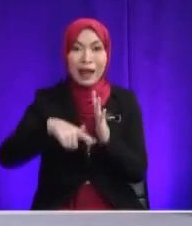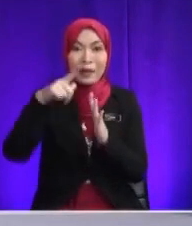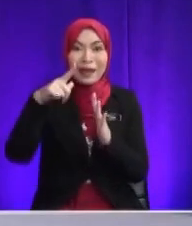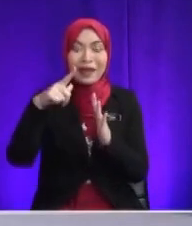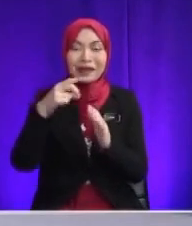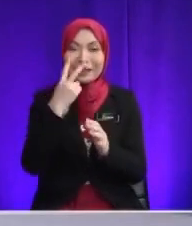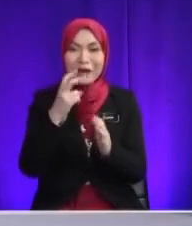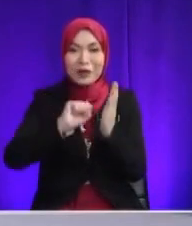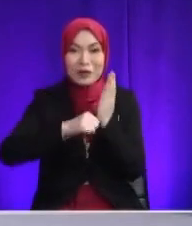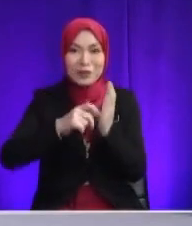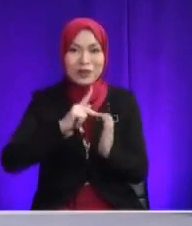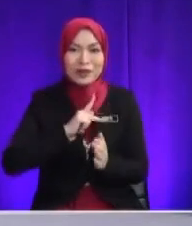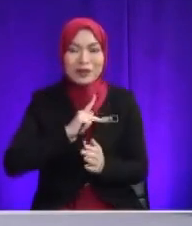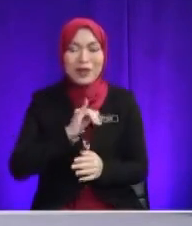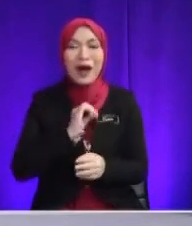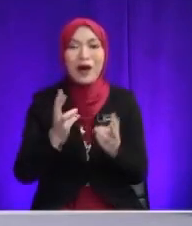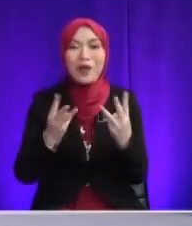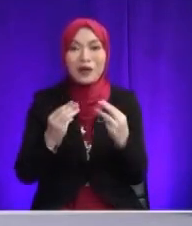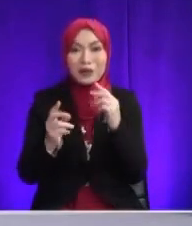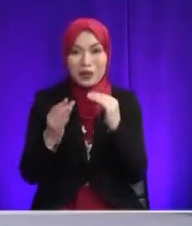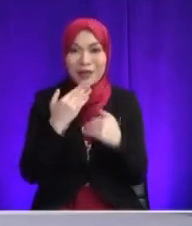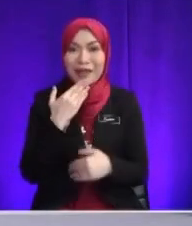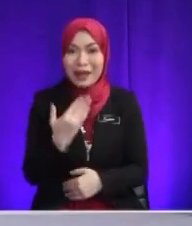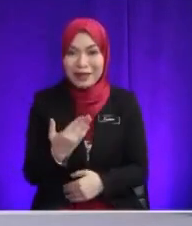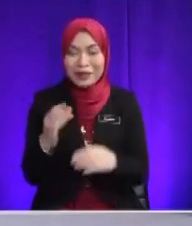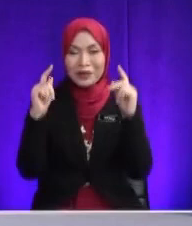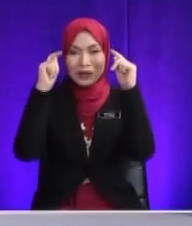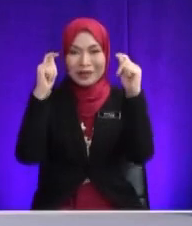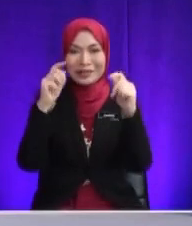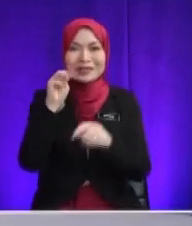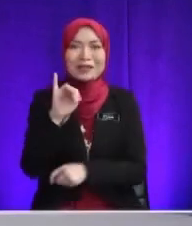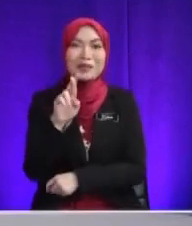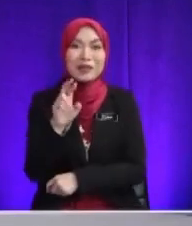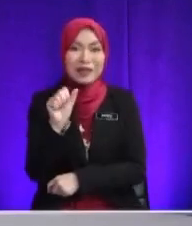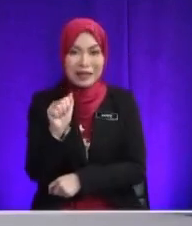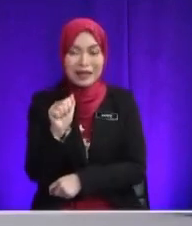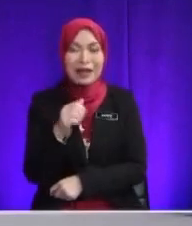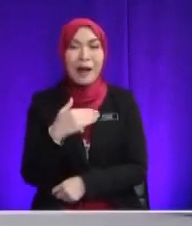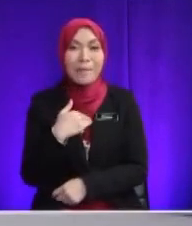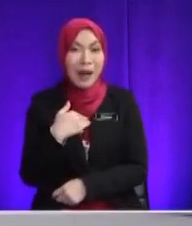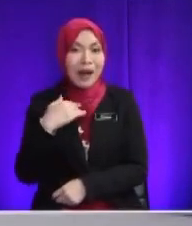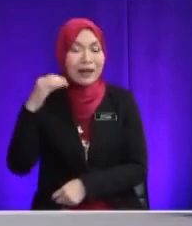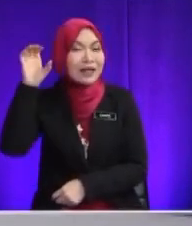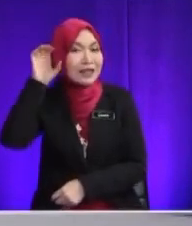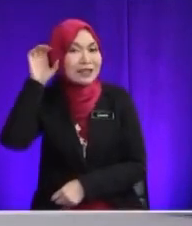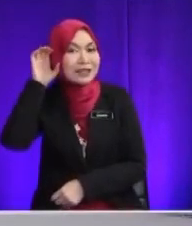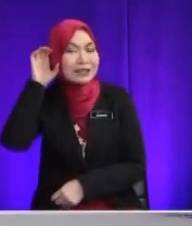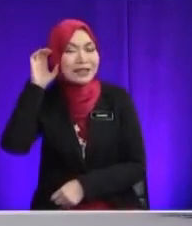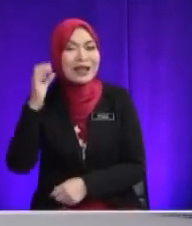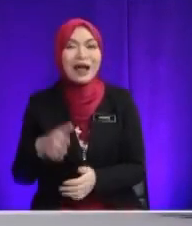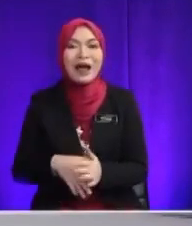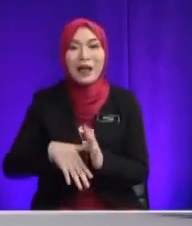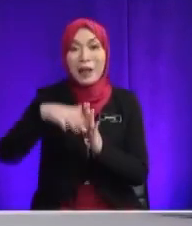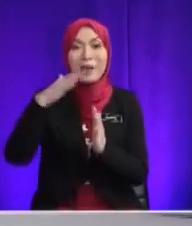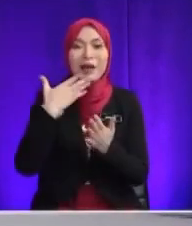teacher Mira, for today's engaging class. Thank you. Very attentive. My listening has definitely improved. And for those of you watching at home, thanks for joining us. We will see